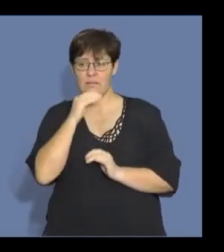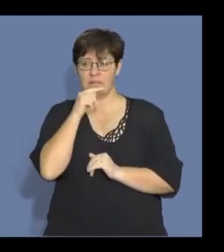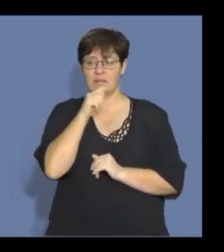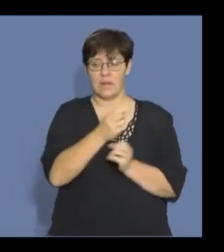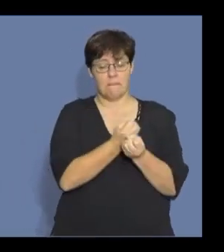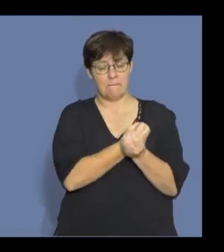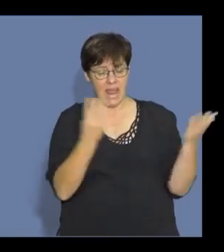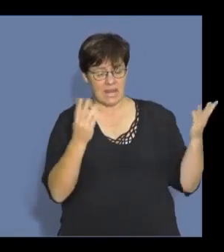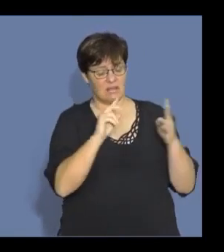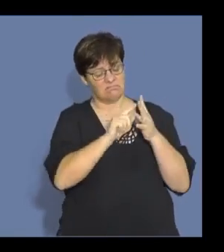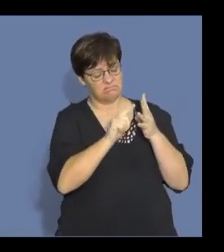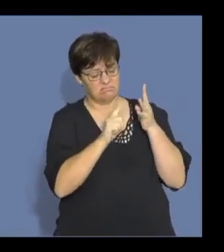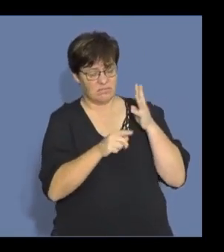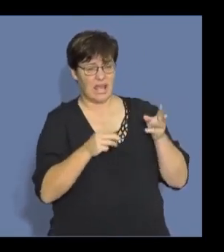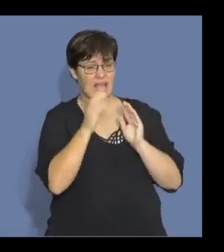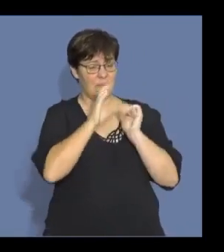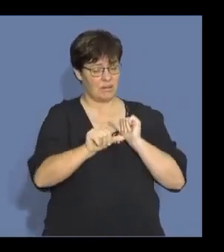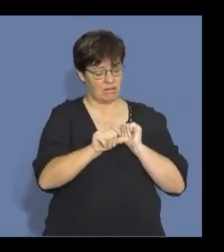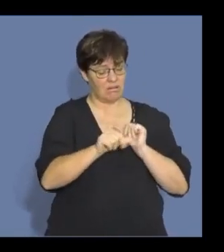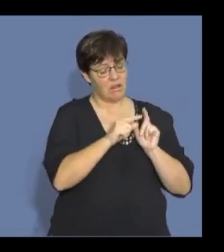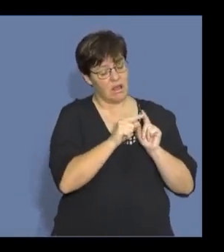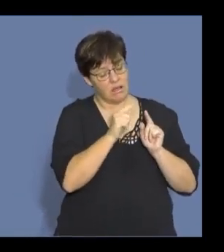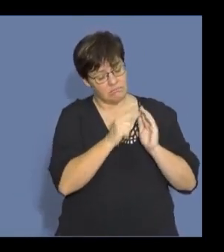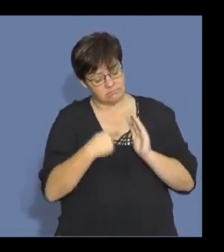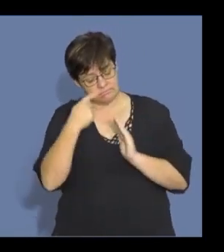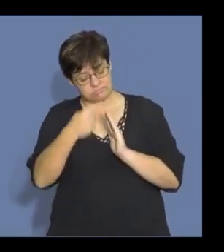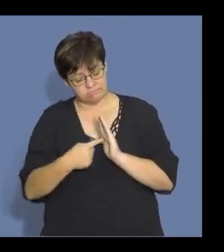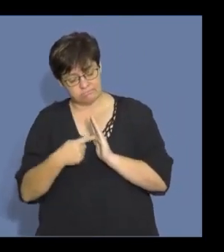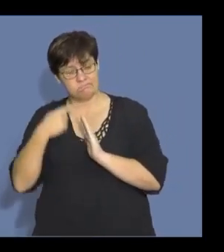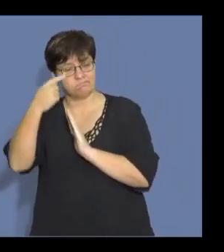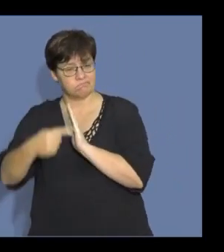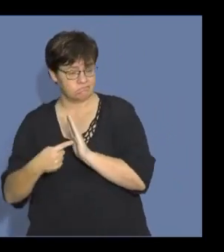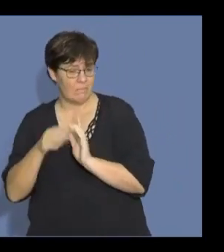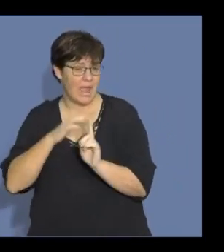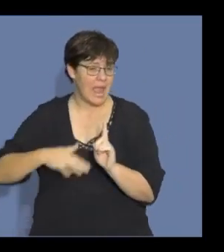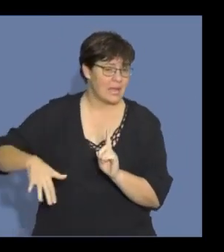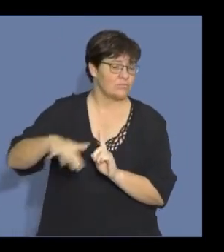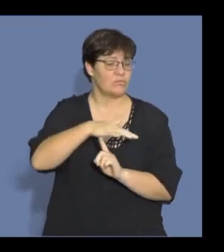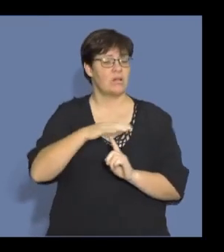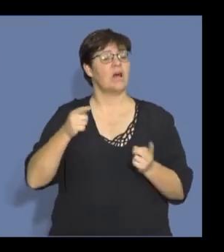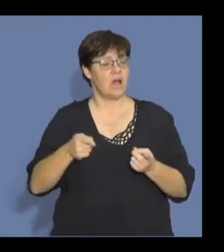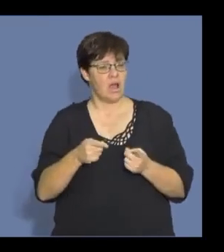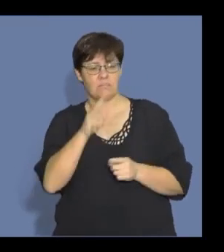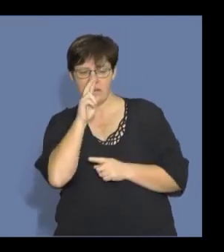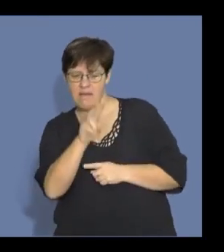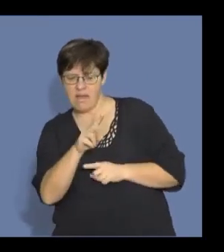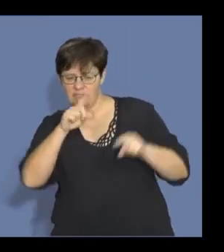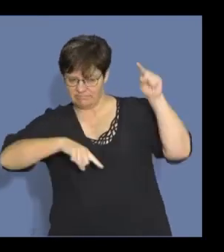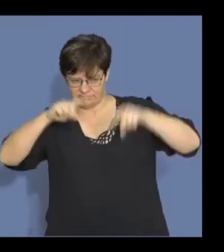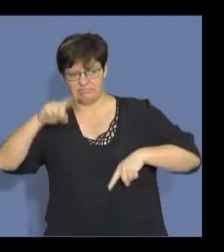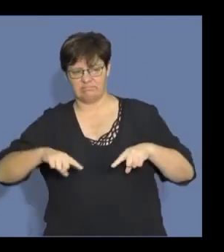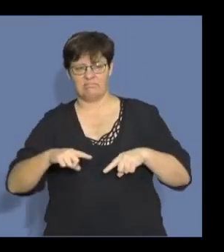multiple chemical forms as it circulates among the atmosphere, terrestrial, and the